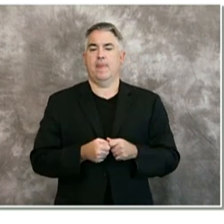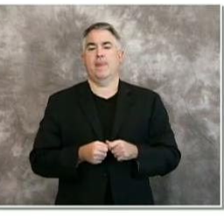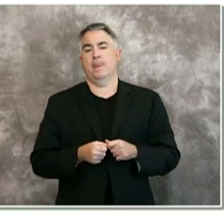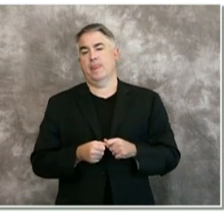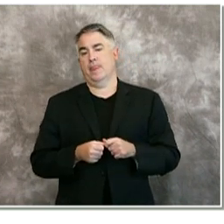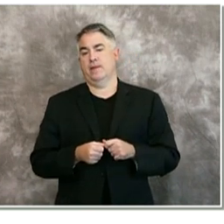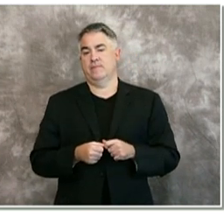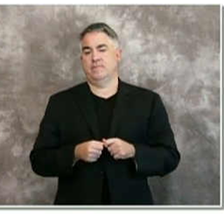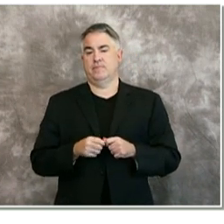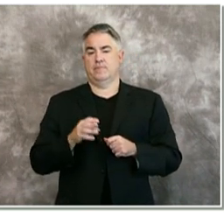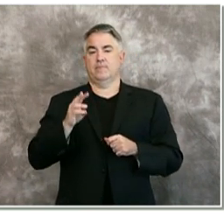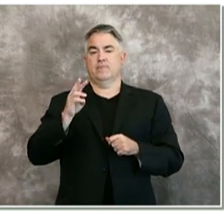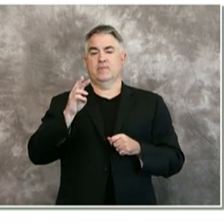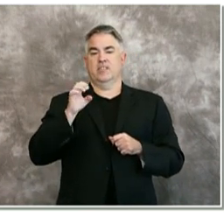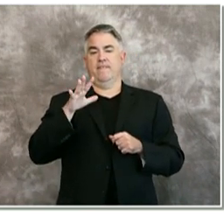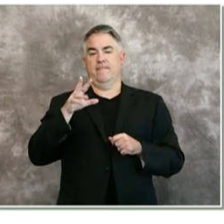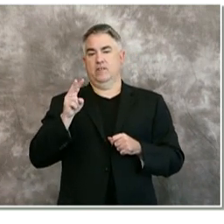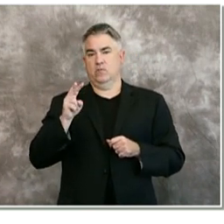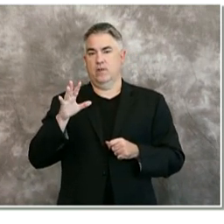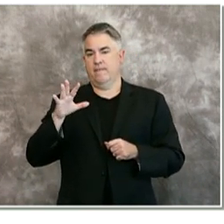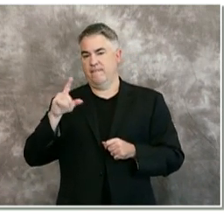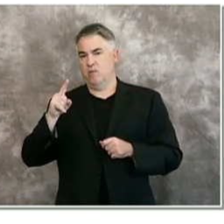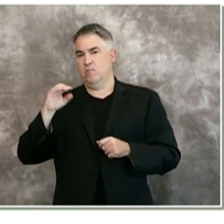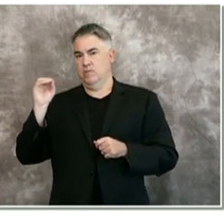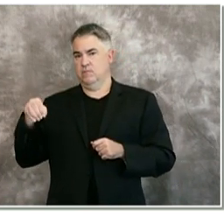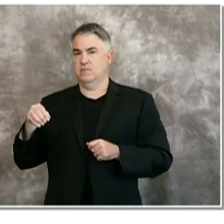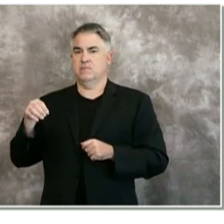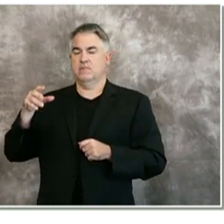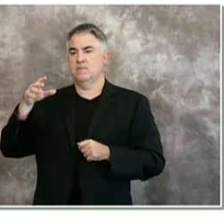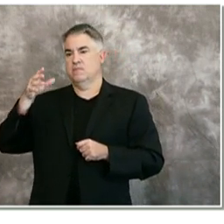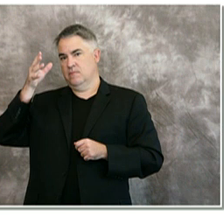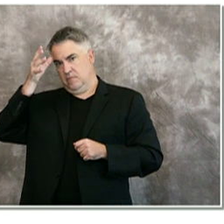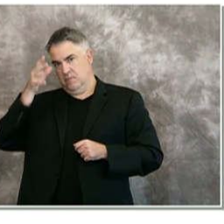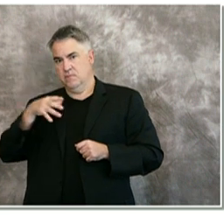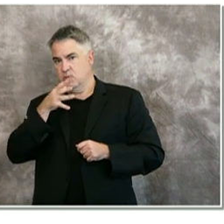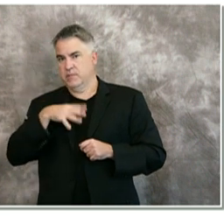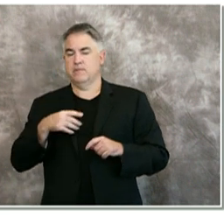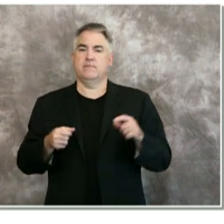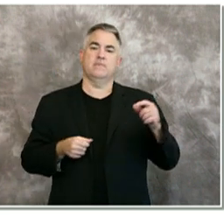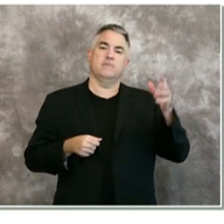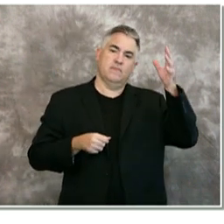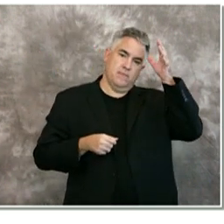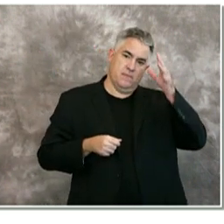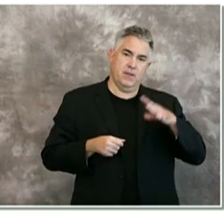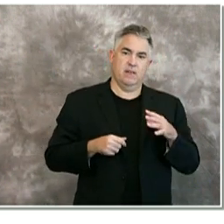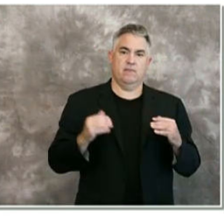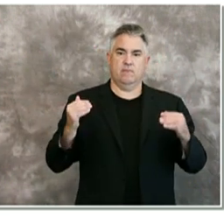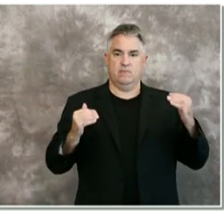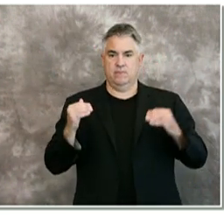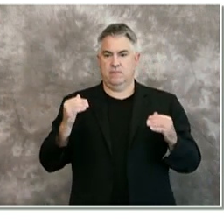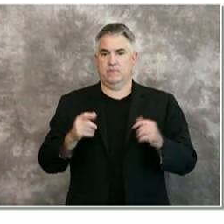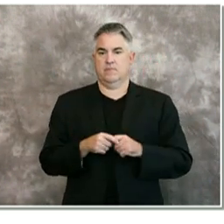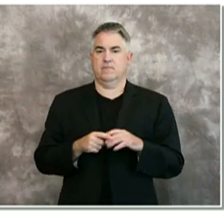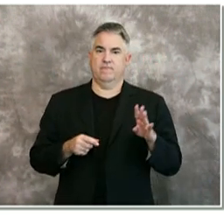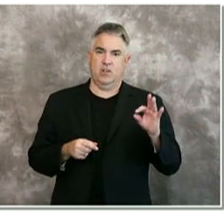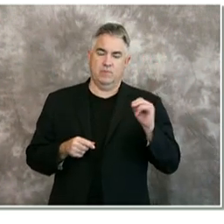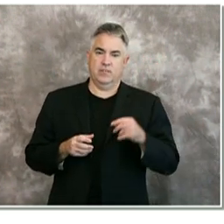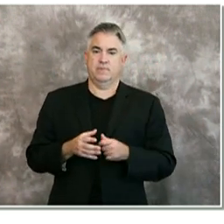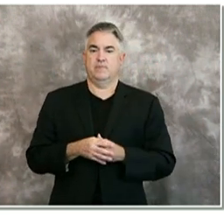8,652 or 51% of our cases are female, 8,223 or 49% are male, and only